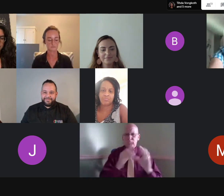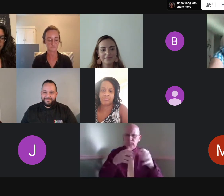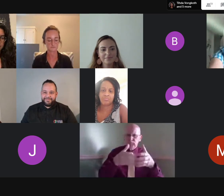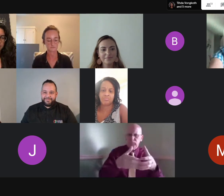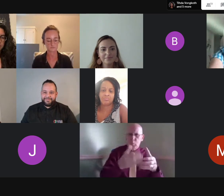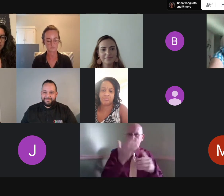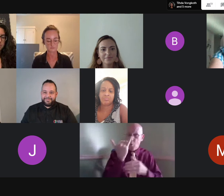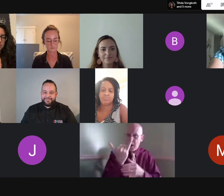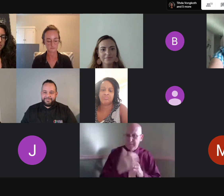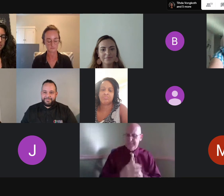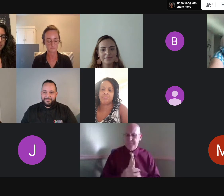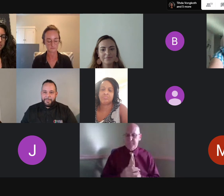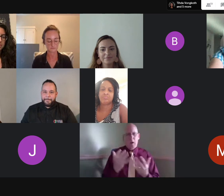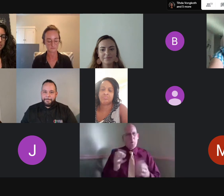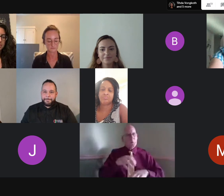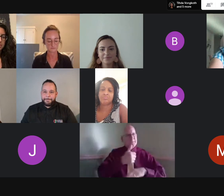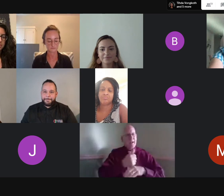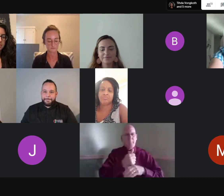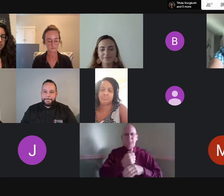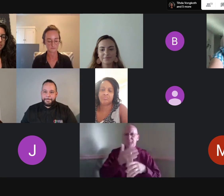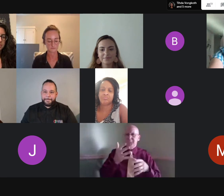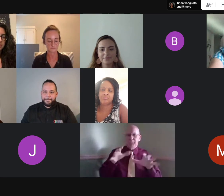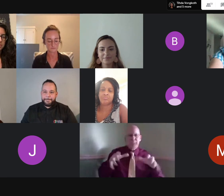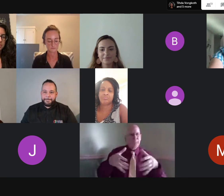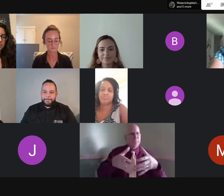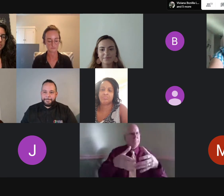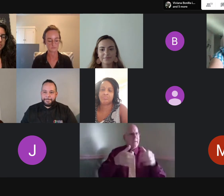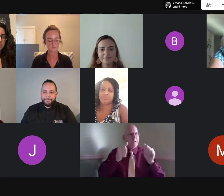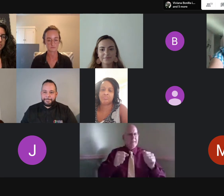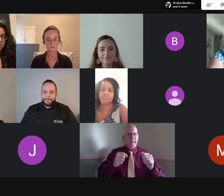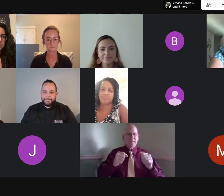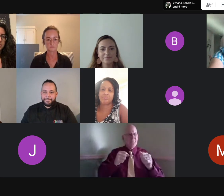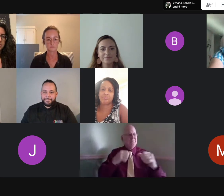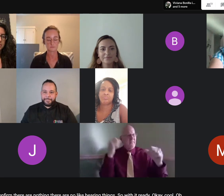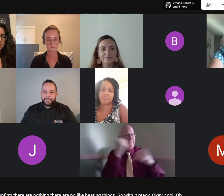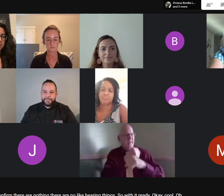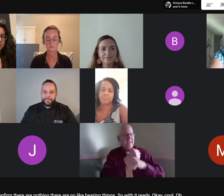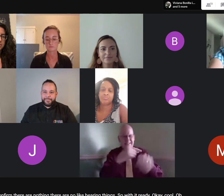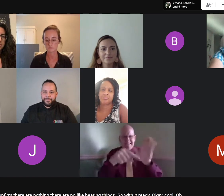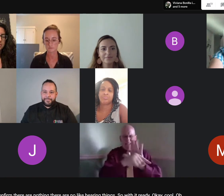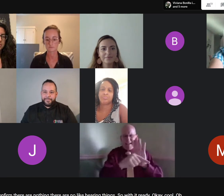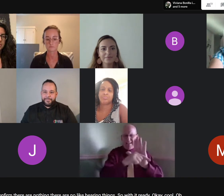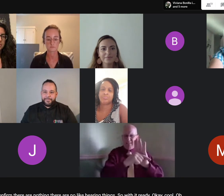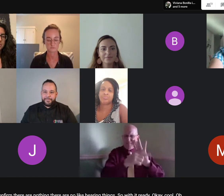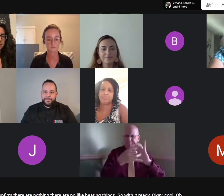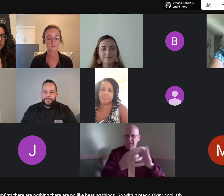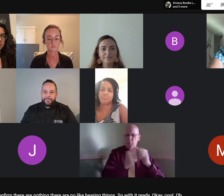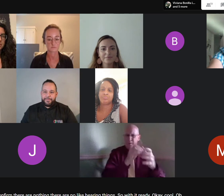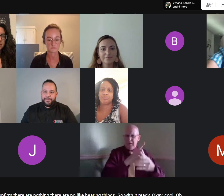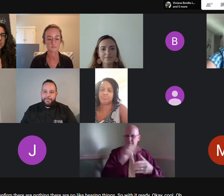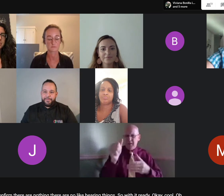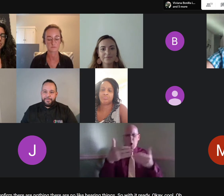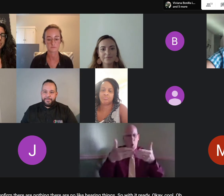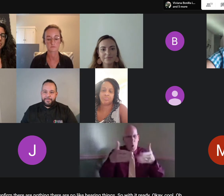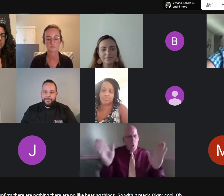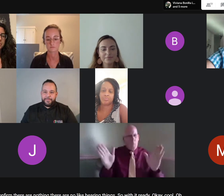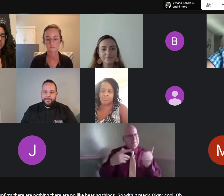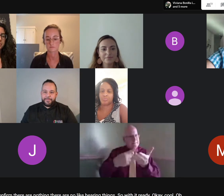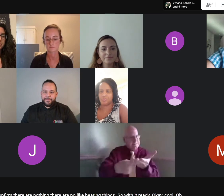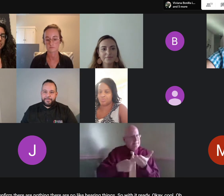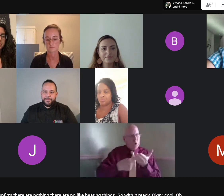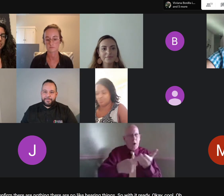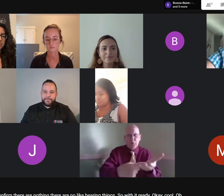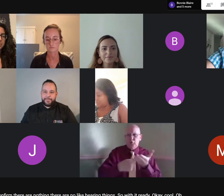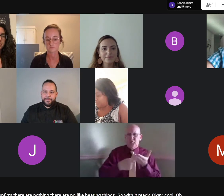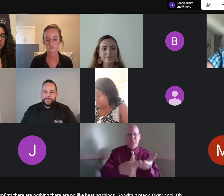create a space where we could fight against the stigma around disability, where we could have open conversations, where we could